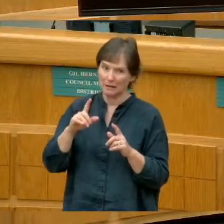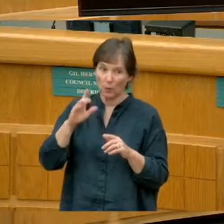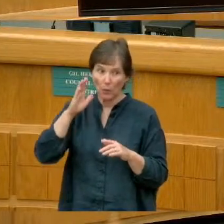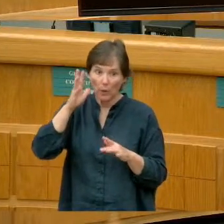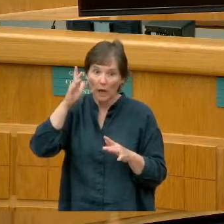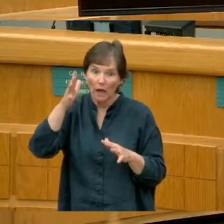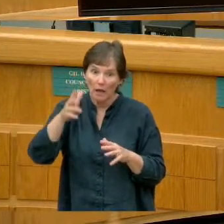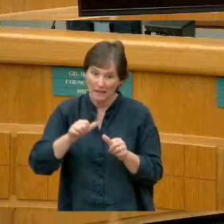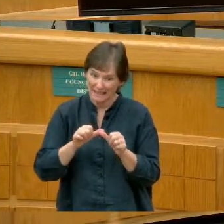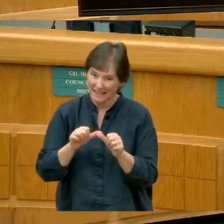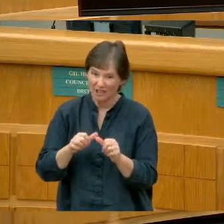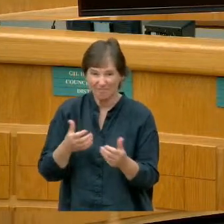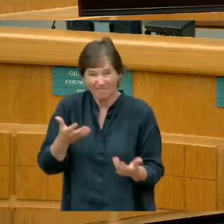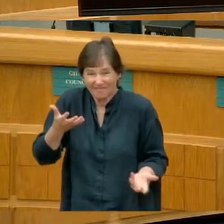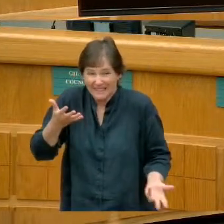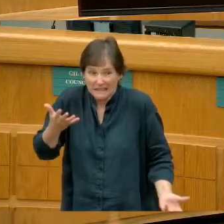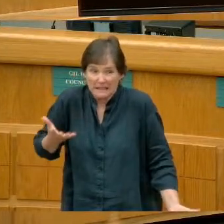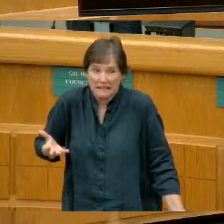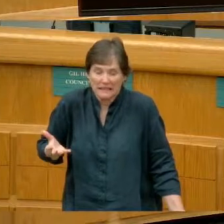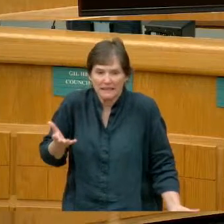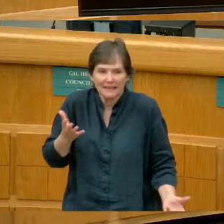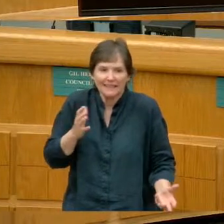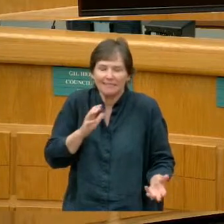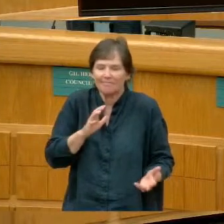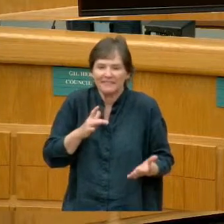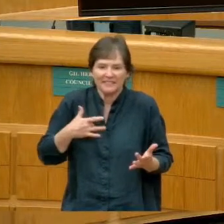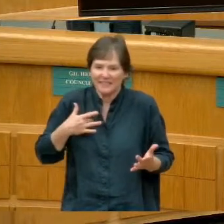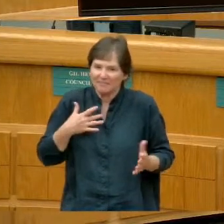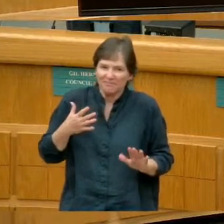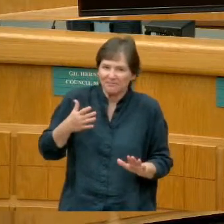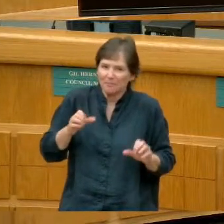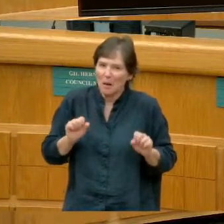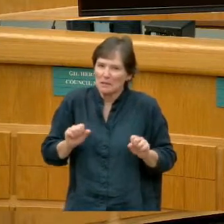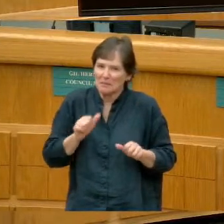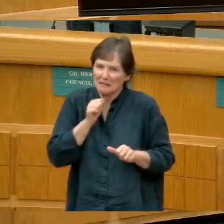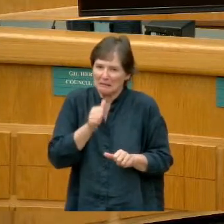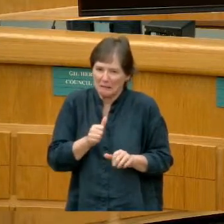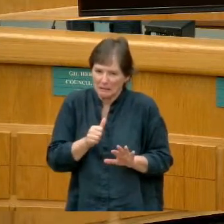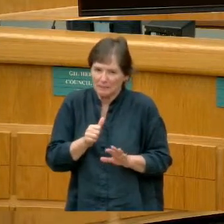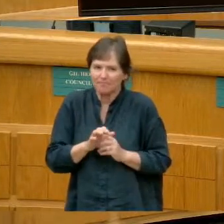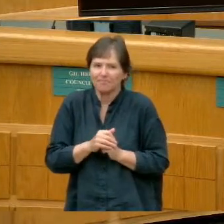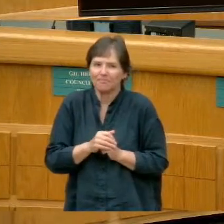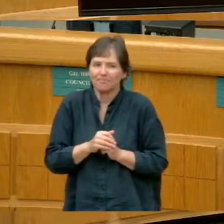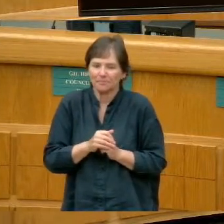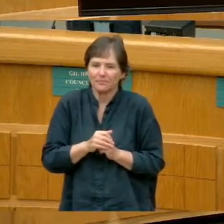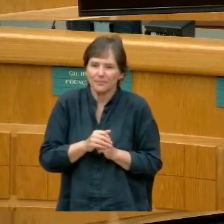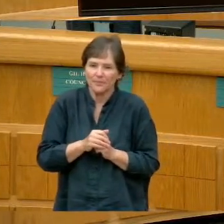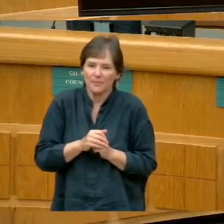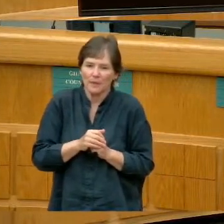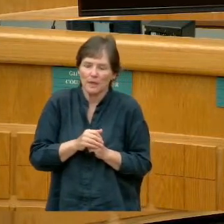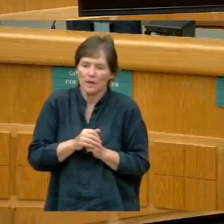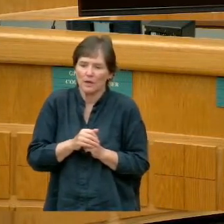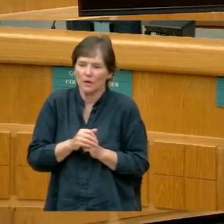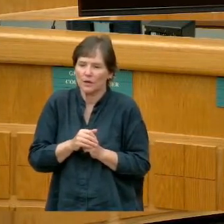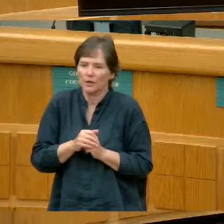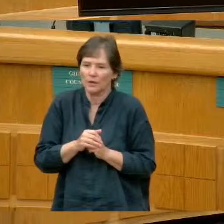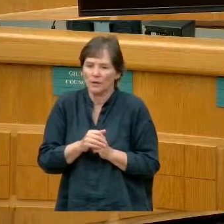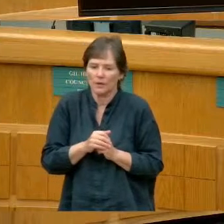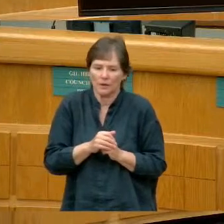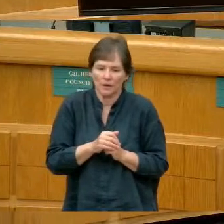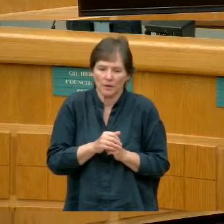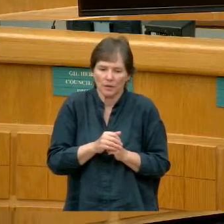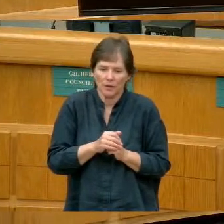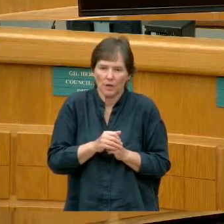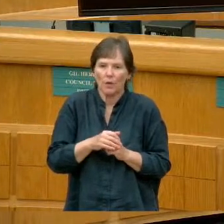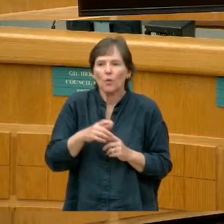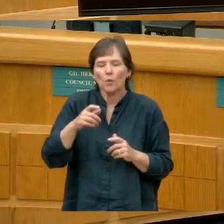of it continuing to drop. The overall trajectory is continuing to go this way, but we